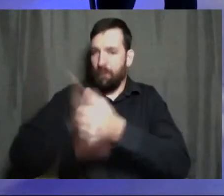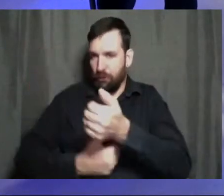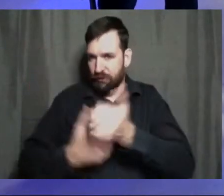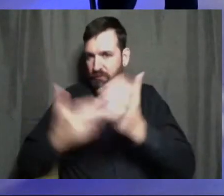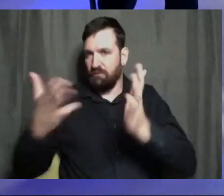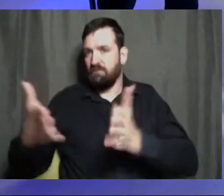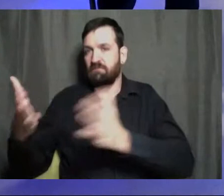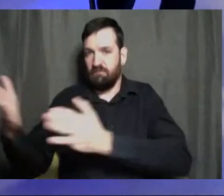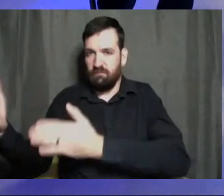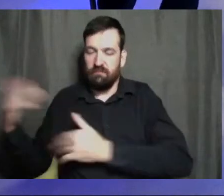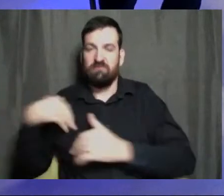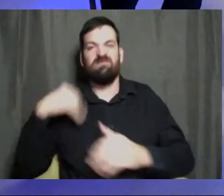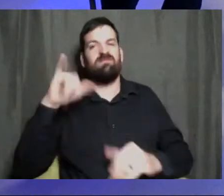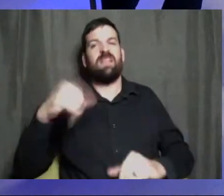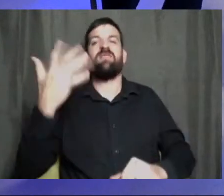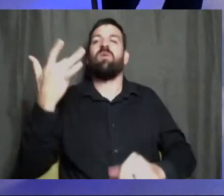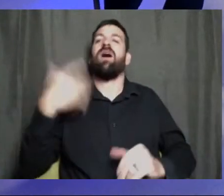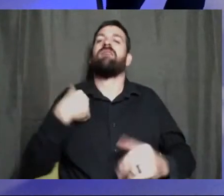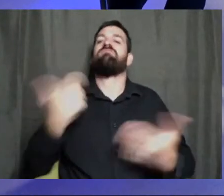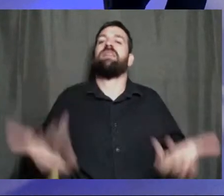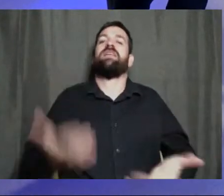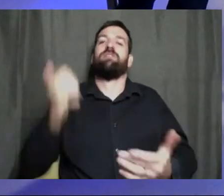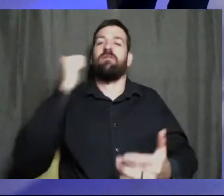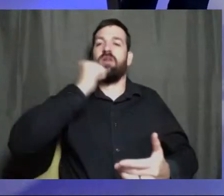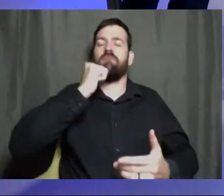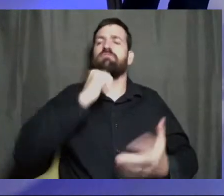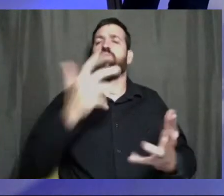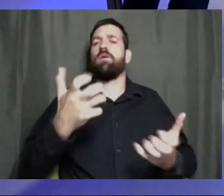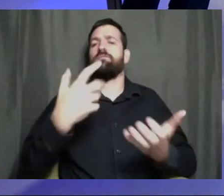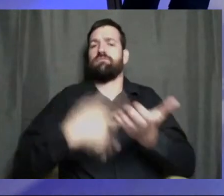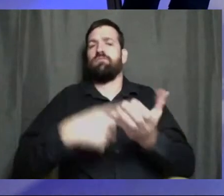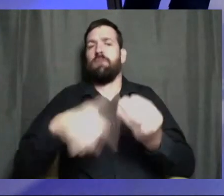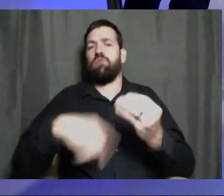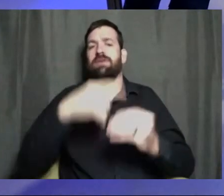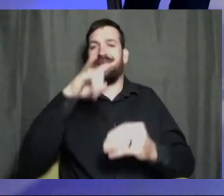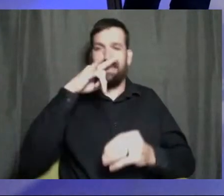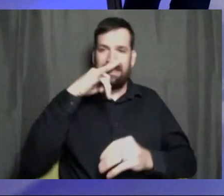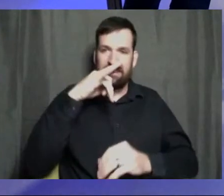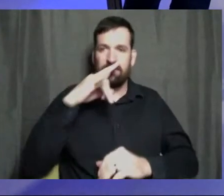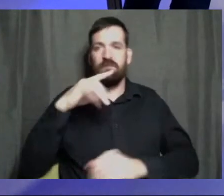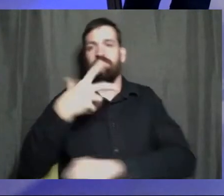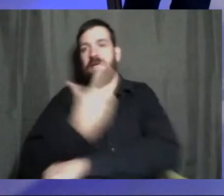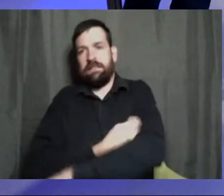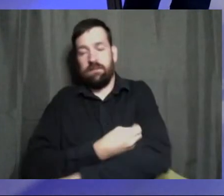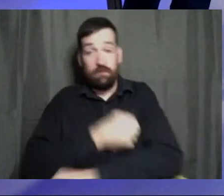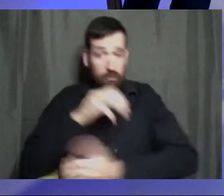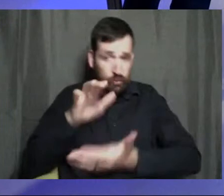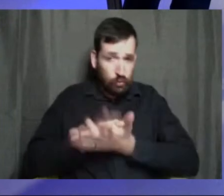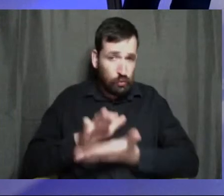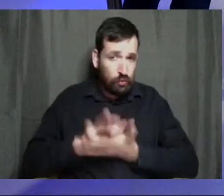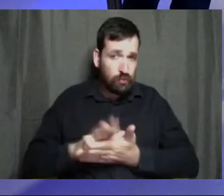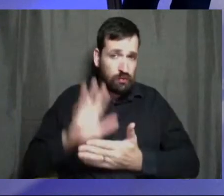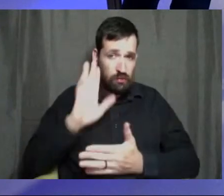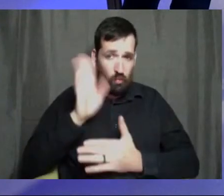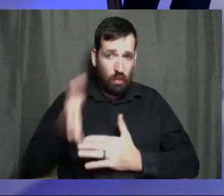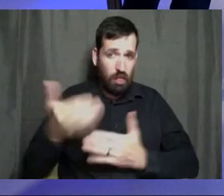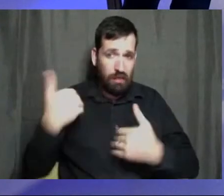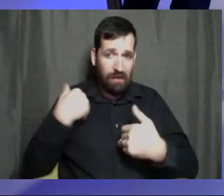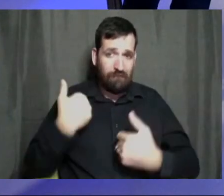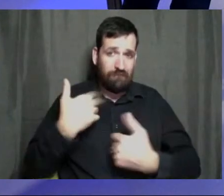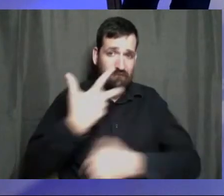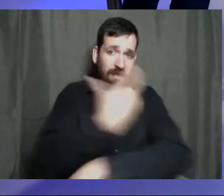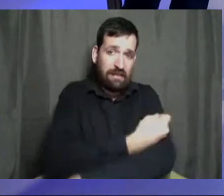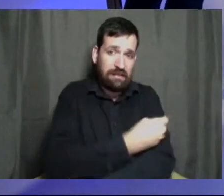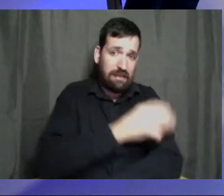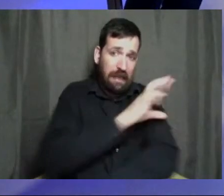do here every day. I want to talk about kids and vaccines. And are schools, do you think, going to start holding these vaccine clinics? What do you think that